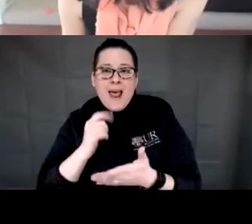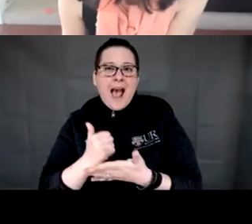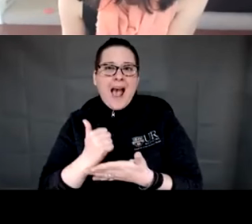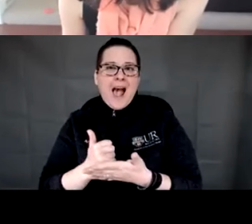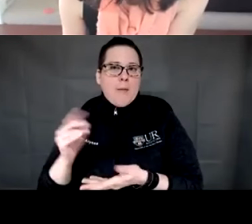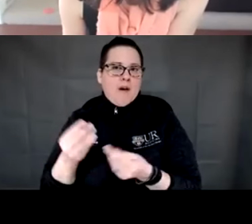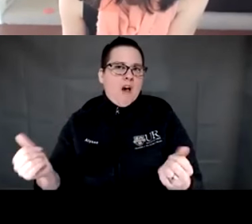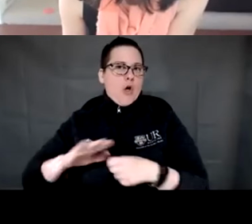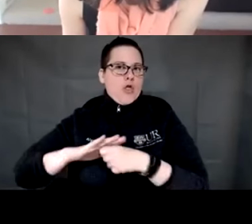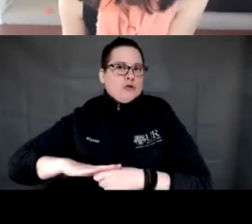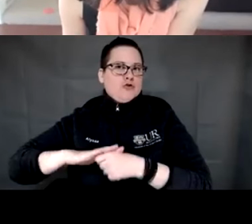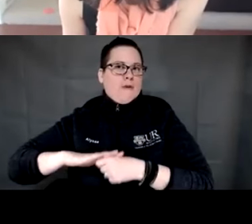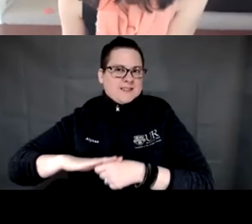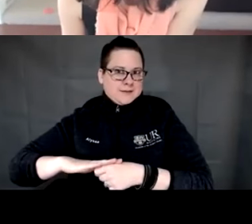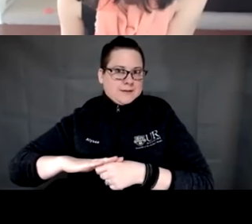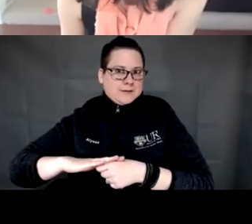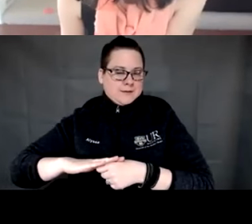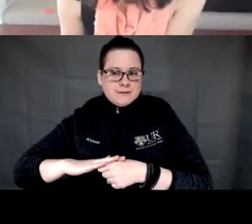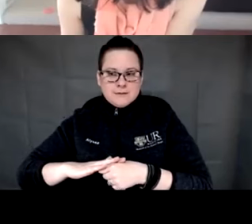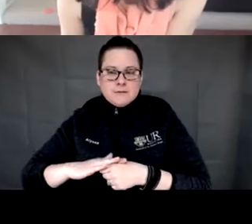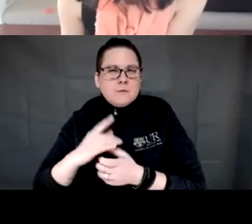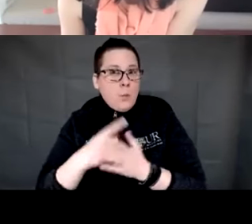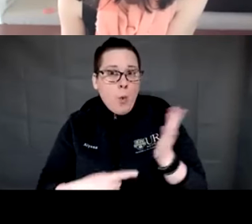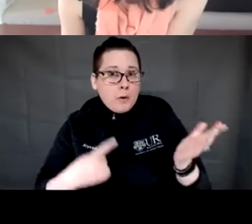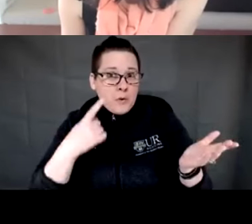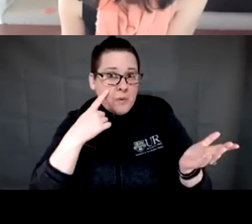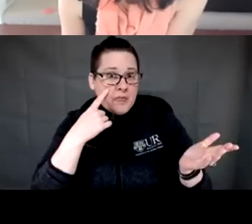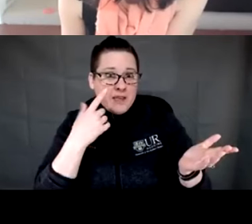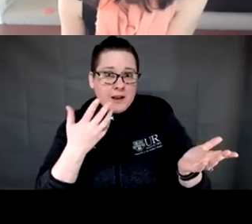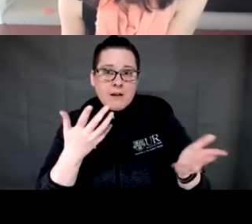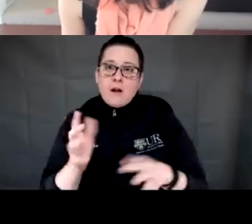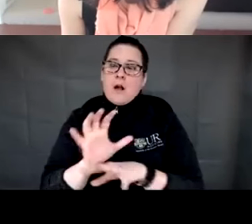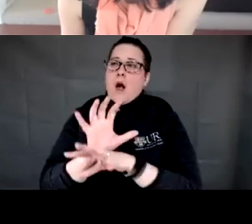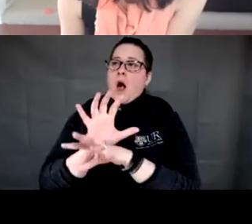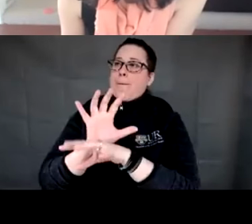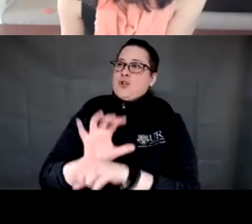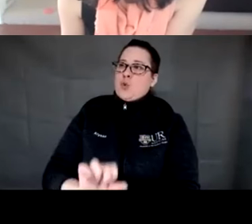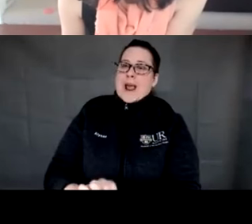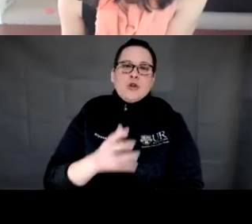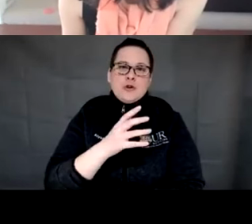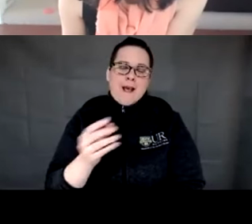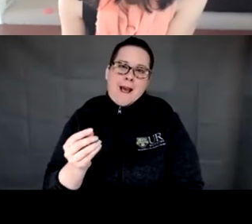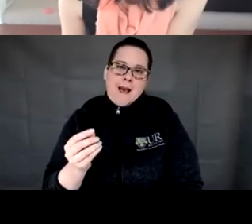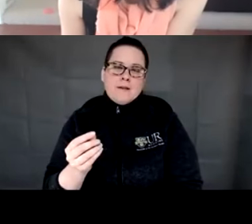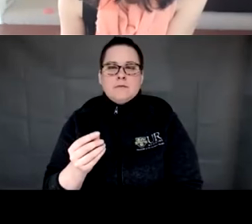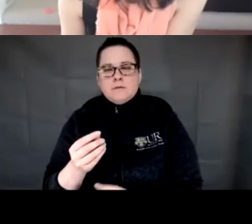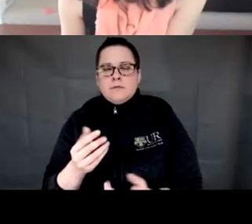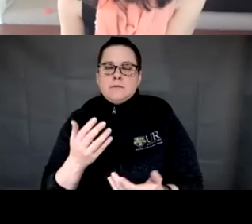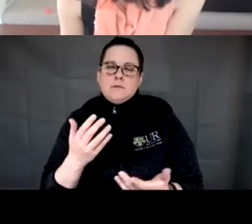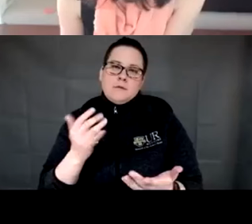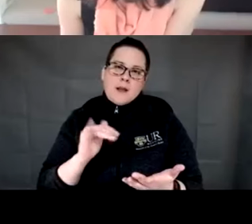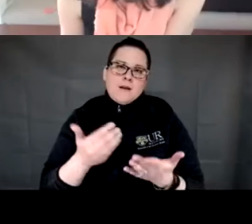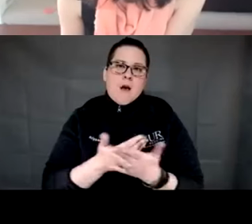stress of the moment. What do you think about sort of habituation? And of course, in like novel contexts and social